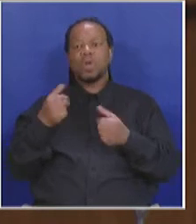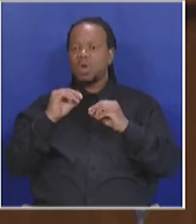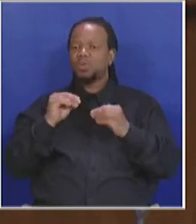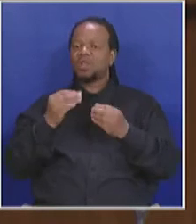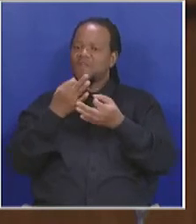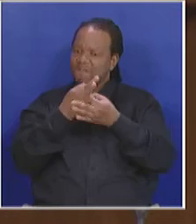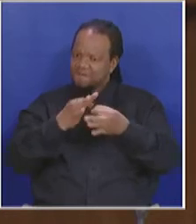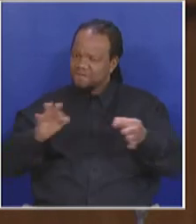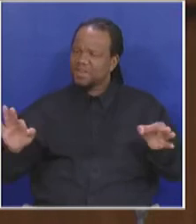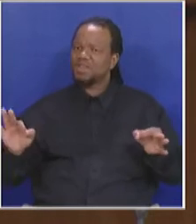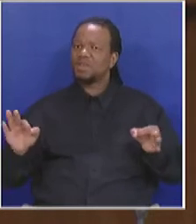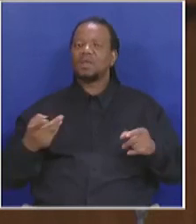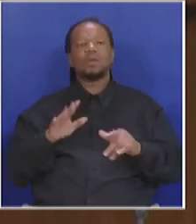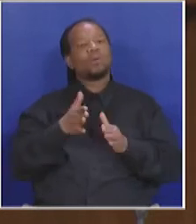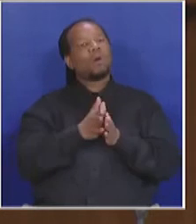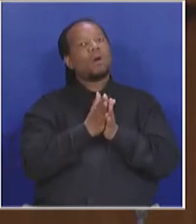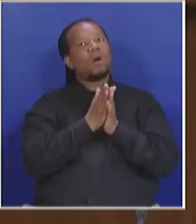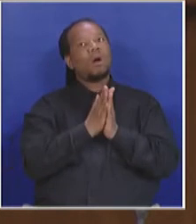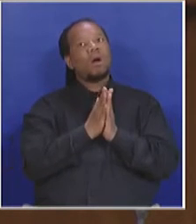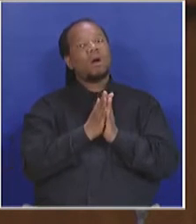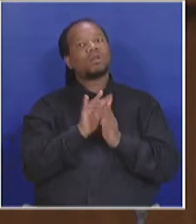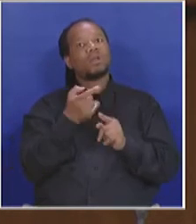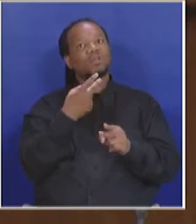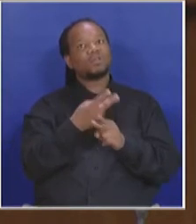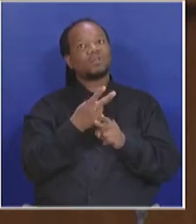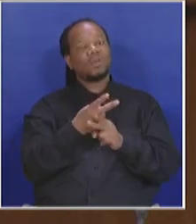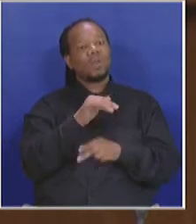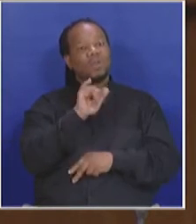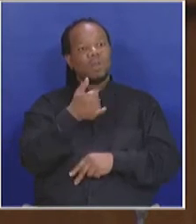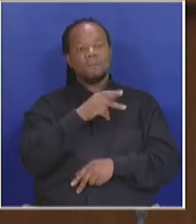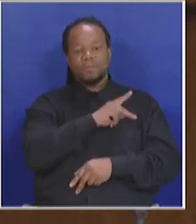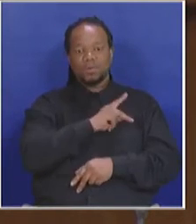President himself to resign for laughing while the country was burning yesterday.